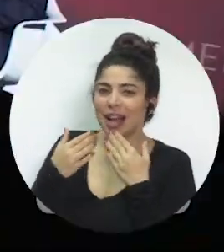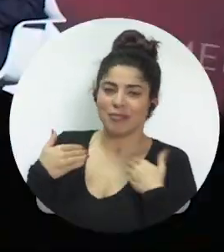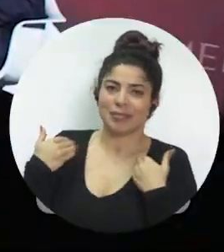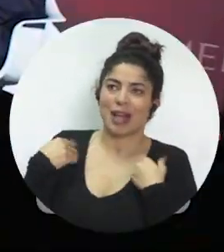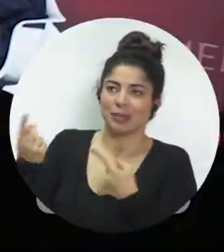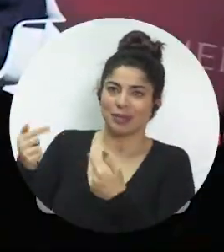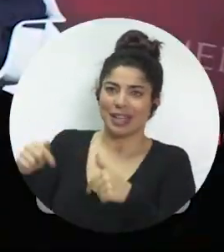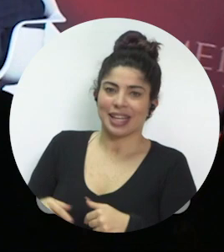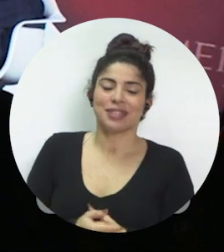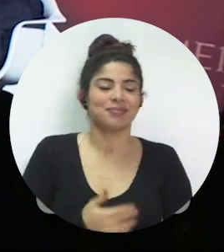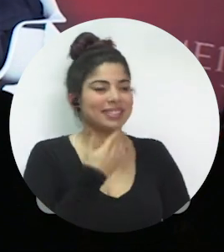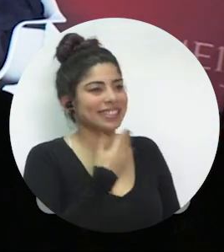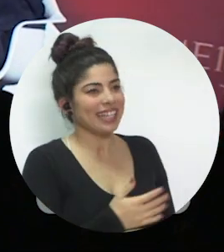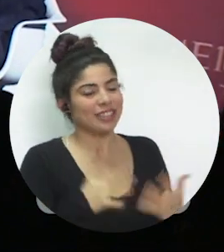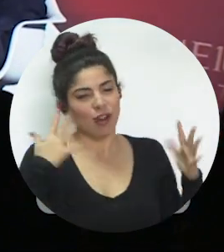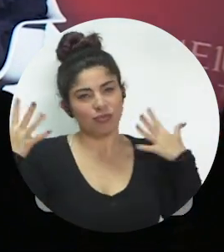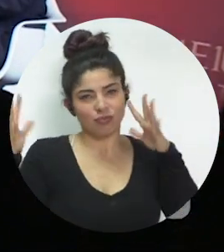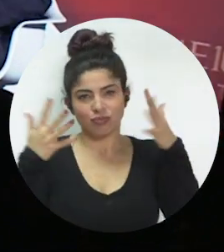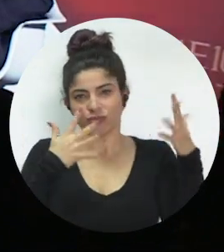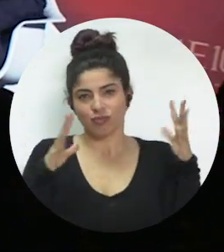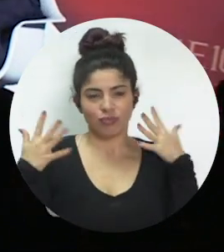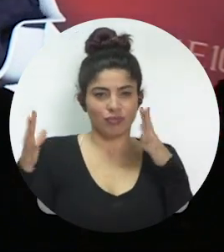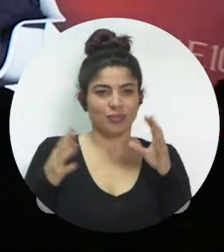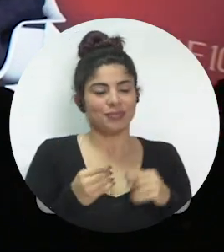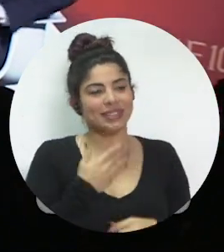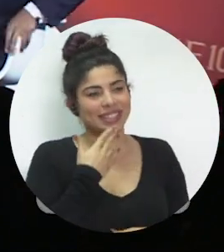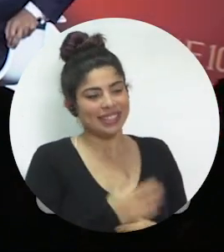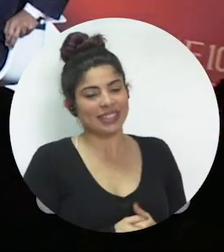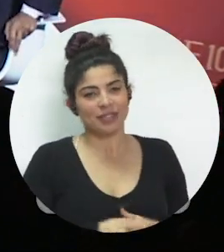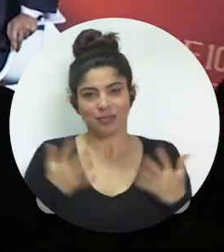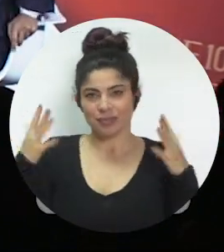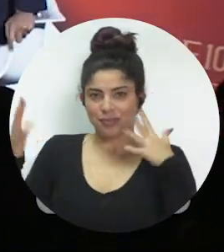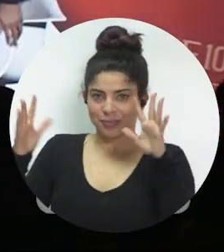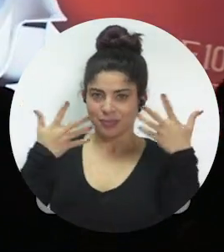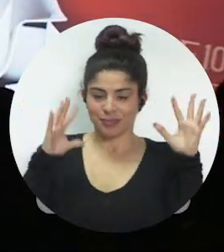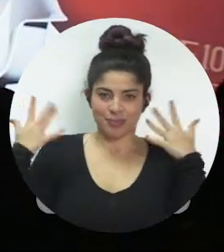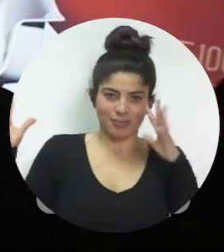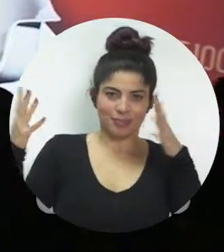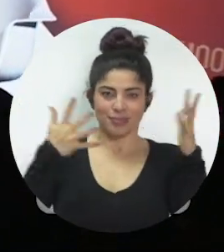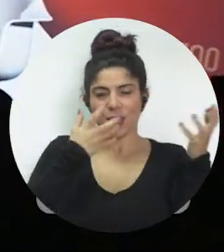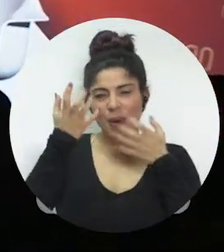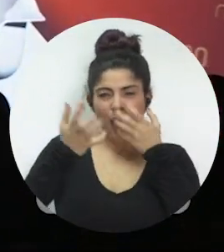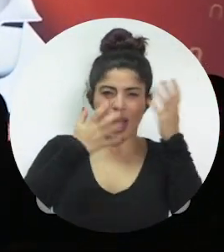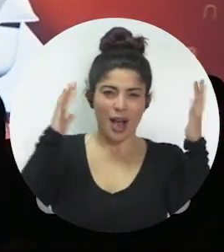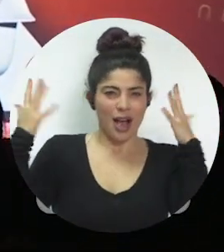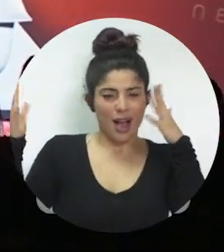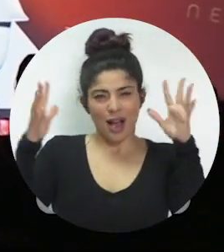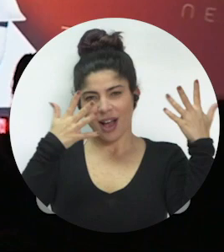Absolutely. Well, thank you so much for joining us. Such a great interest. So glad to have you here. Thank you.